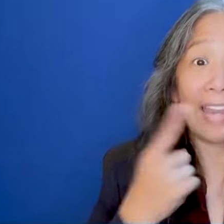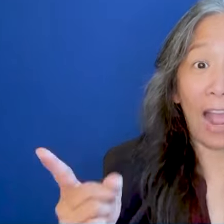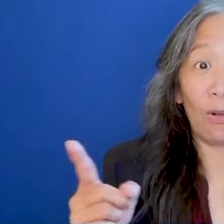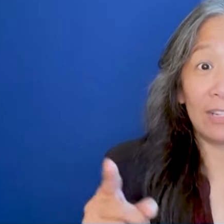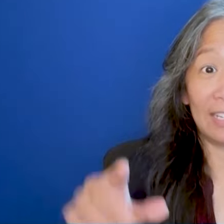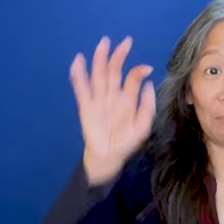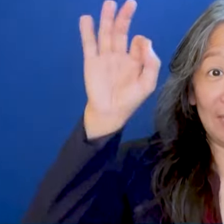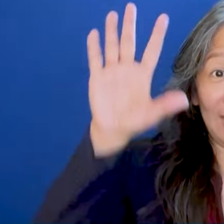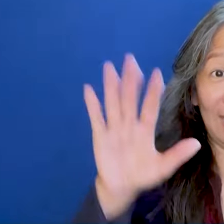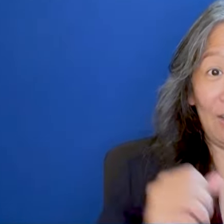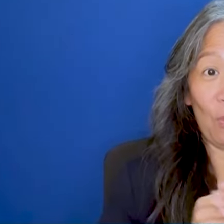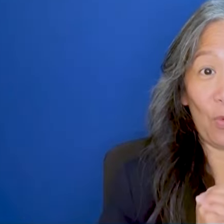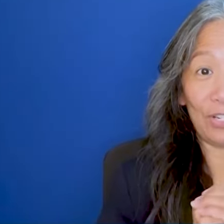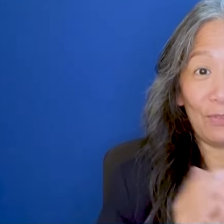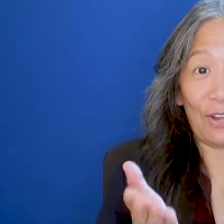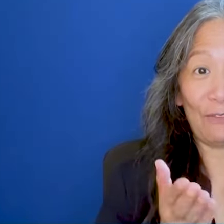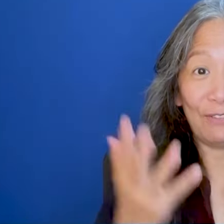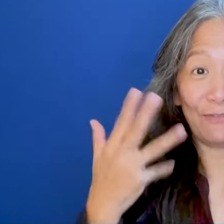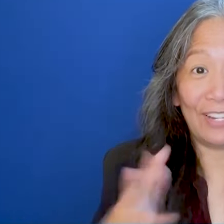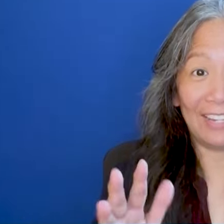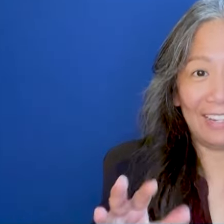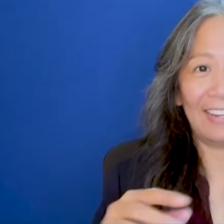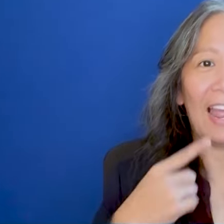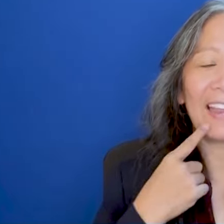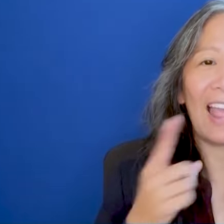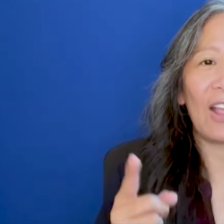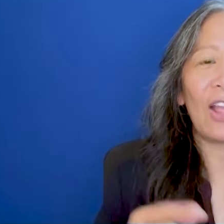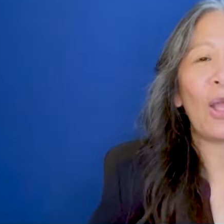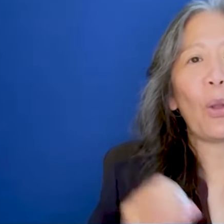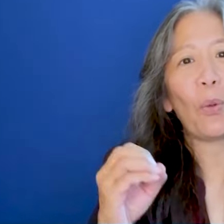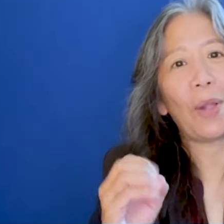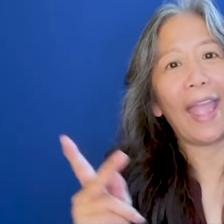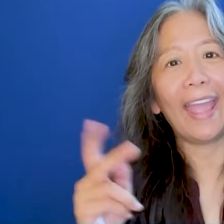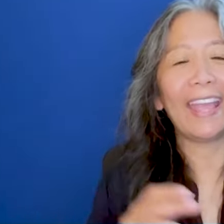they announced it after worship service one day. They said, okay, through the